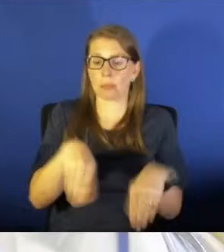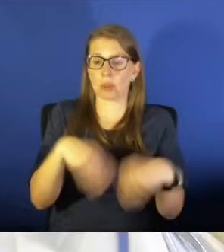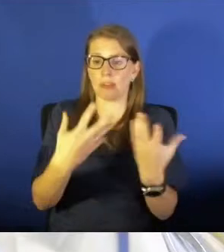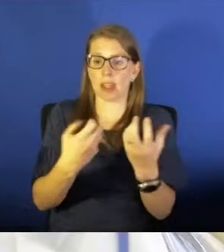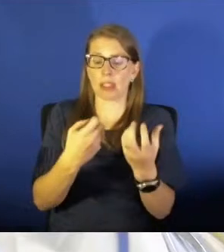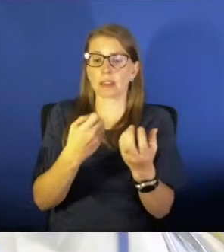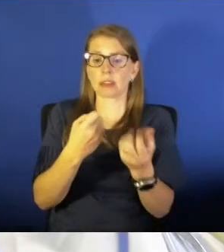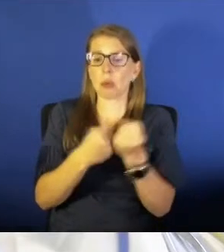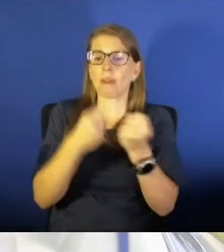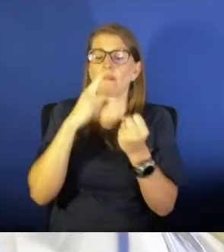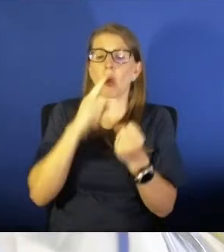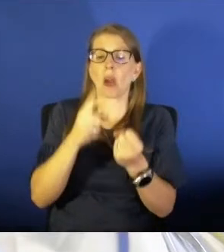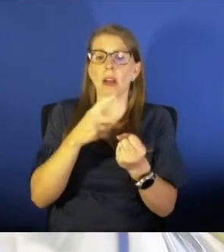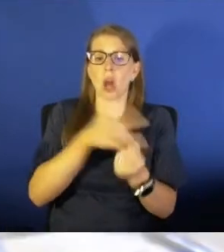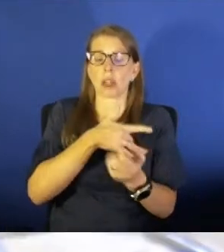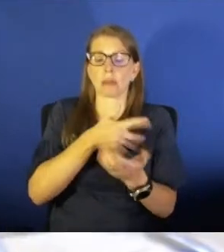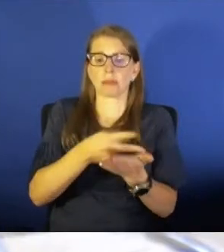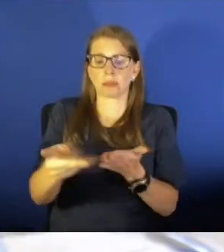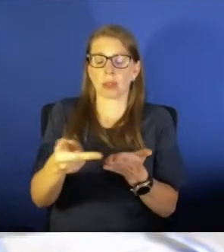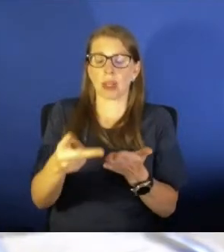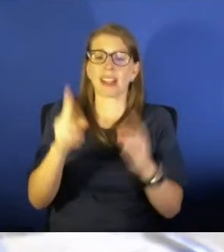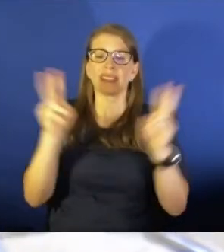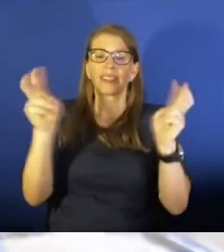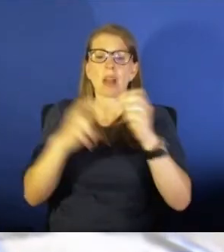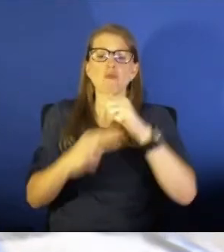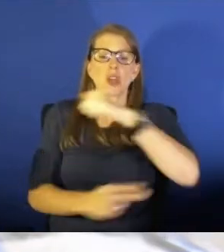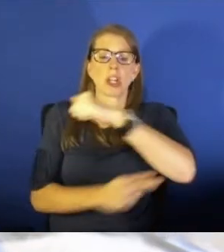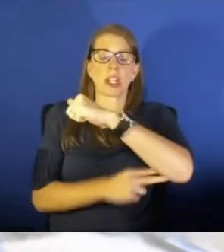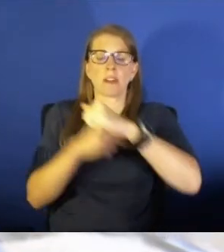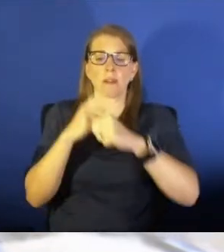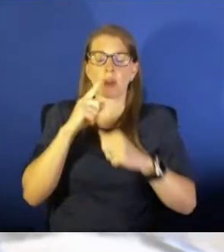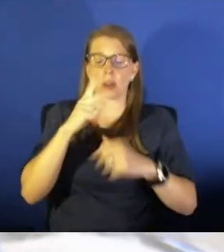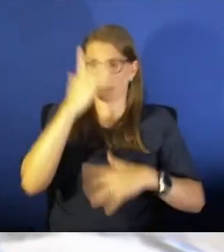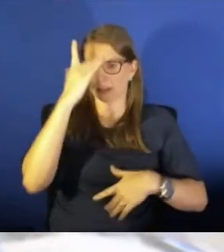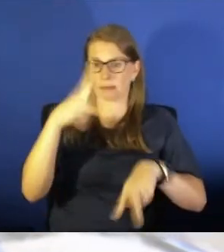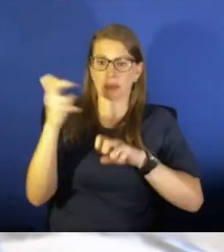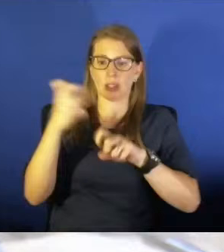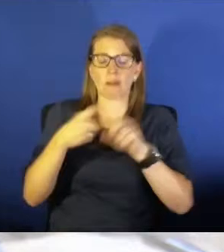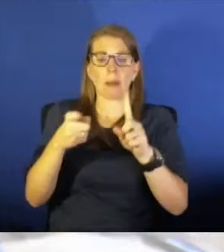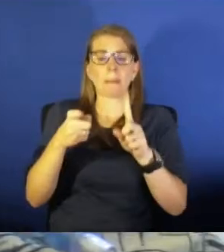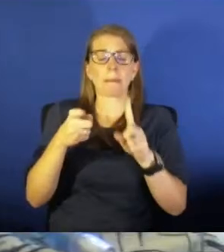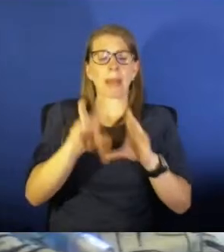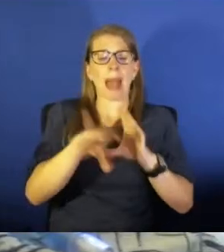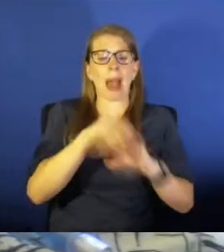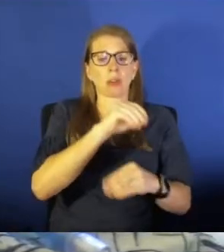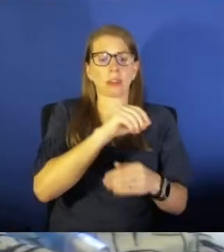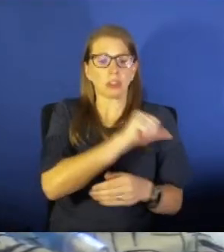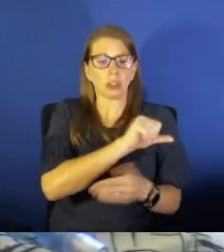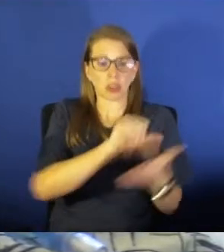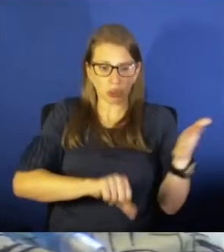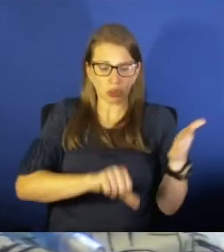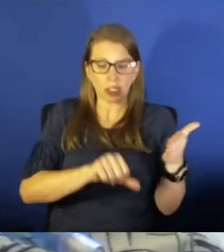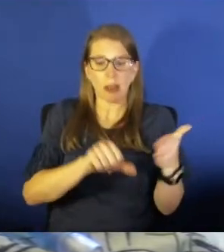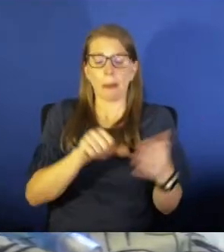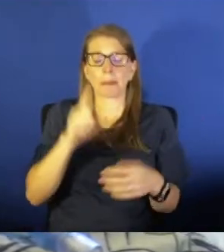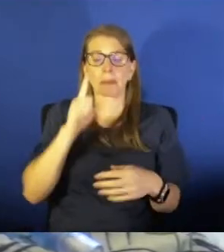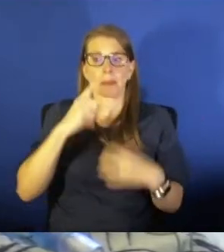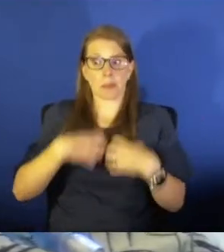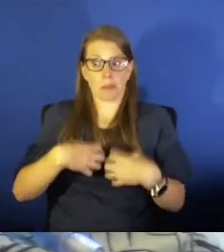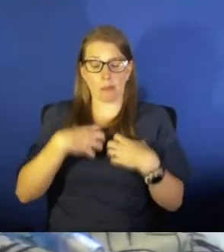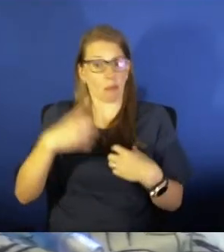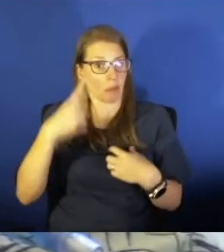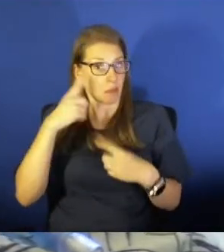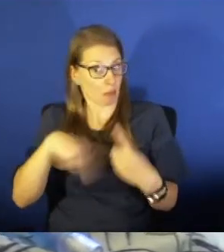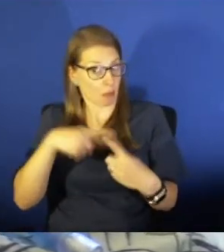was designed as a bridge from either really sick patients coming out of heart and lung surgery or other patients like So that. I hear lung, and I think of you, Dr. Seitz. Yeah,